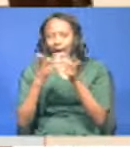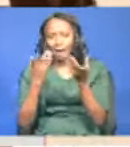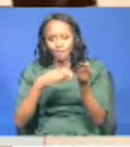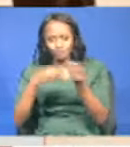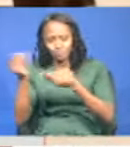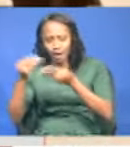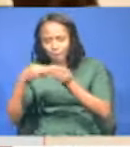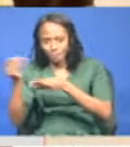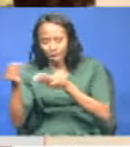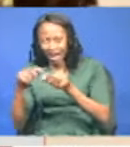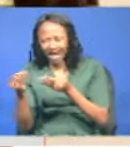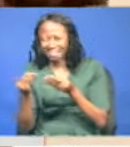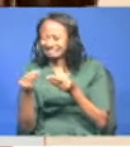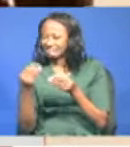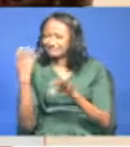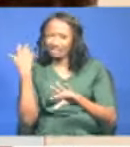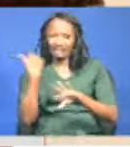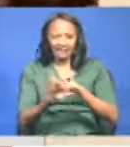na kwa shida,